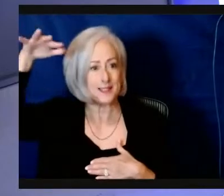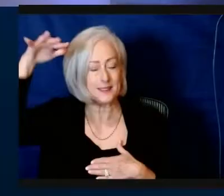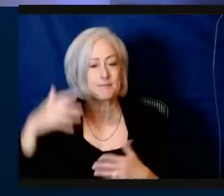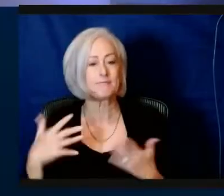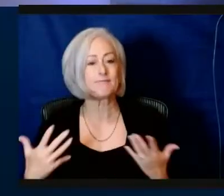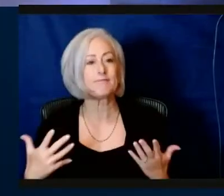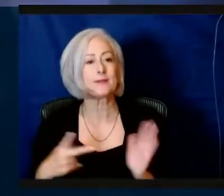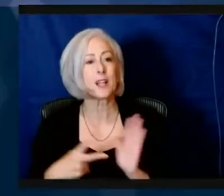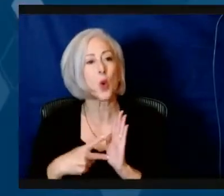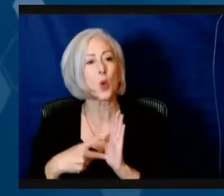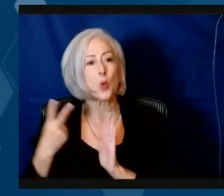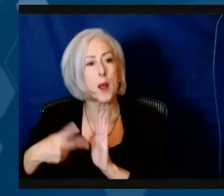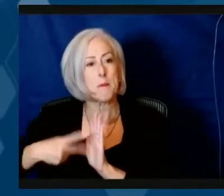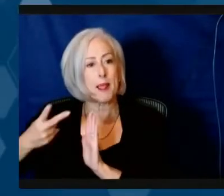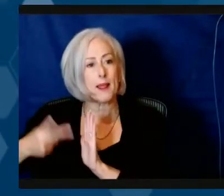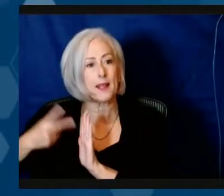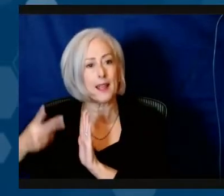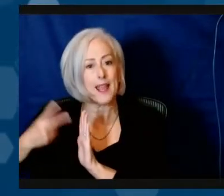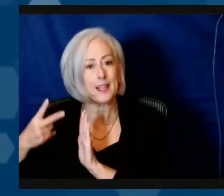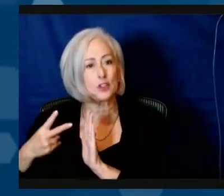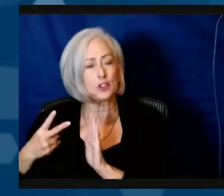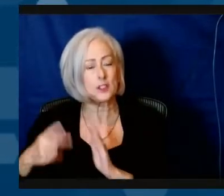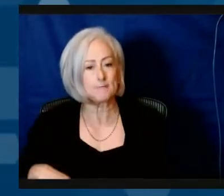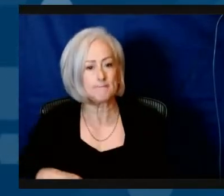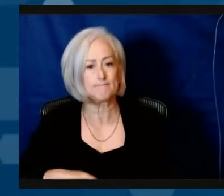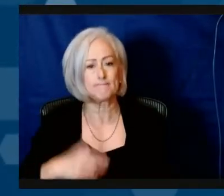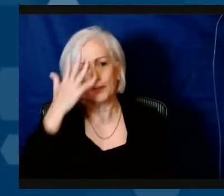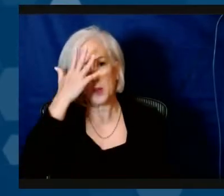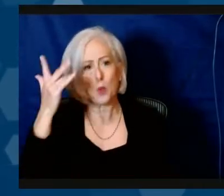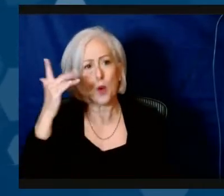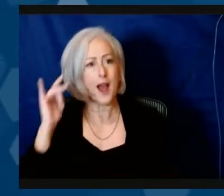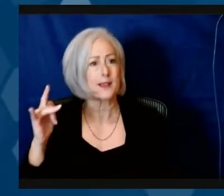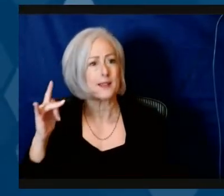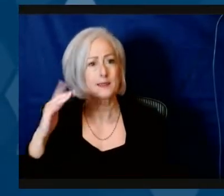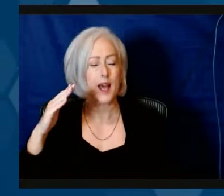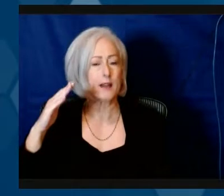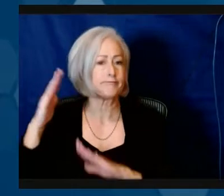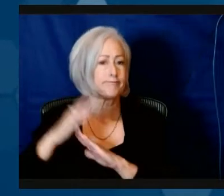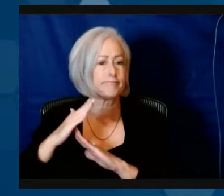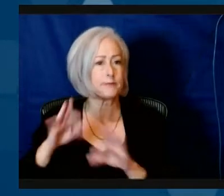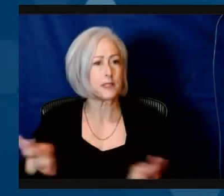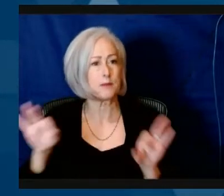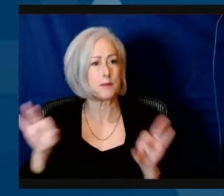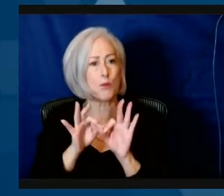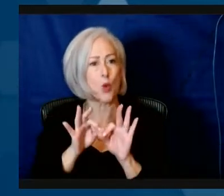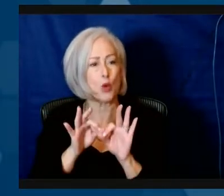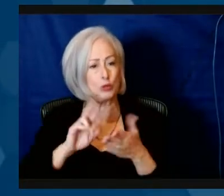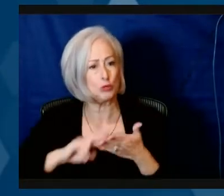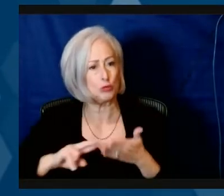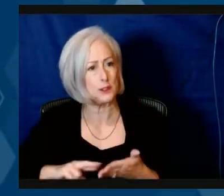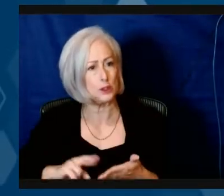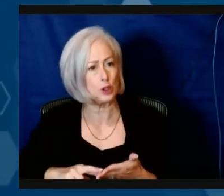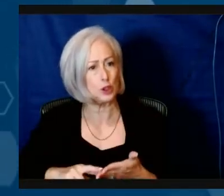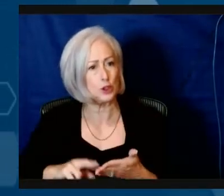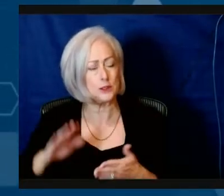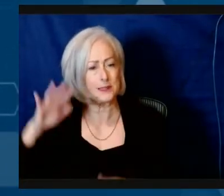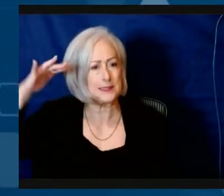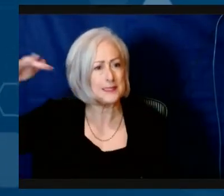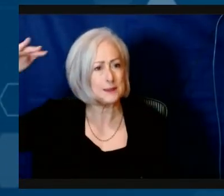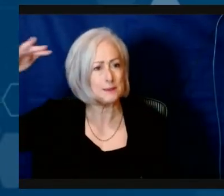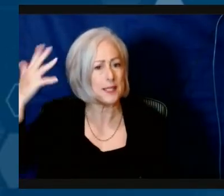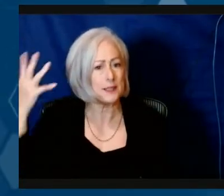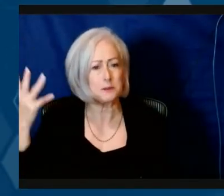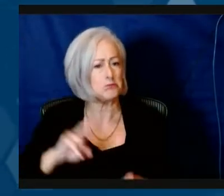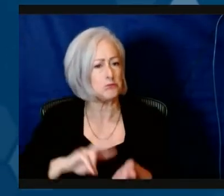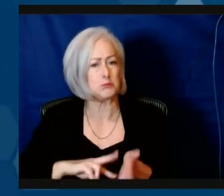is replication the gold standard for medical research? How is this achieved with space research? Well, what does replication mean? Why